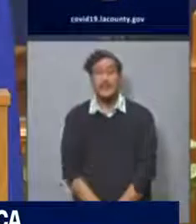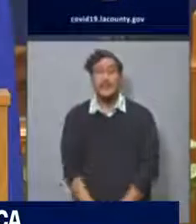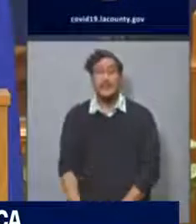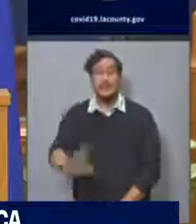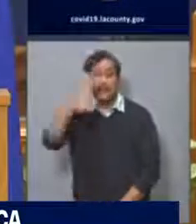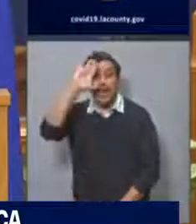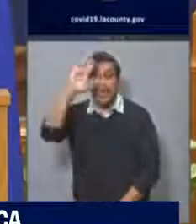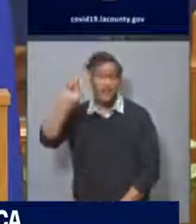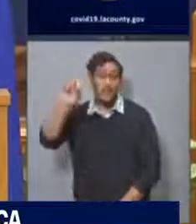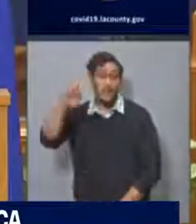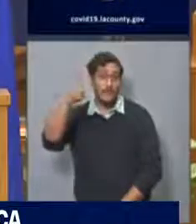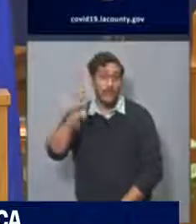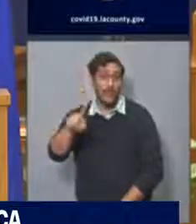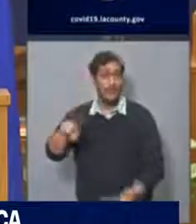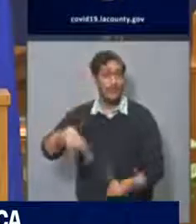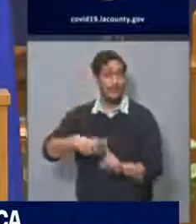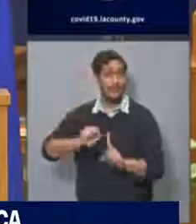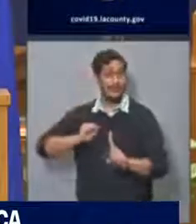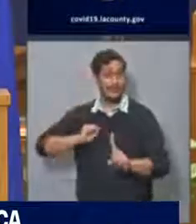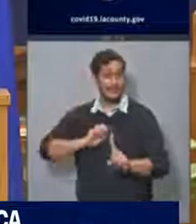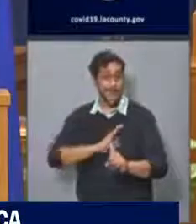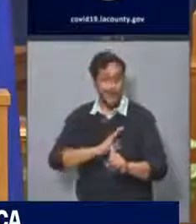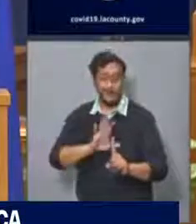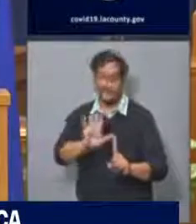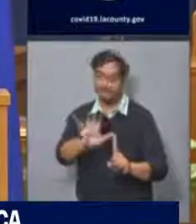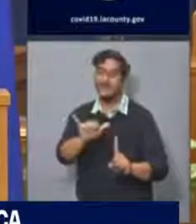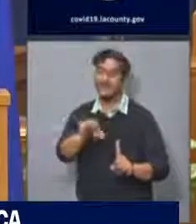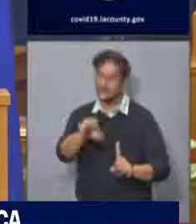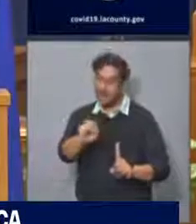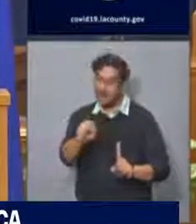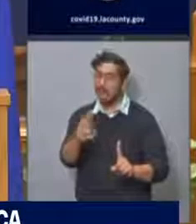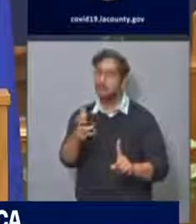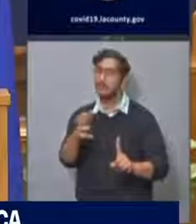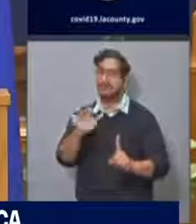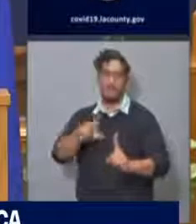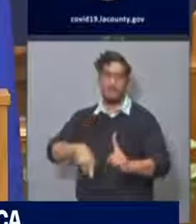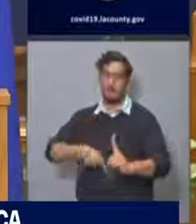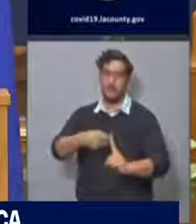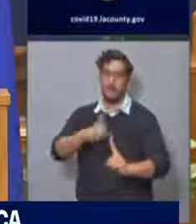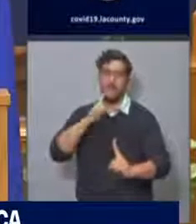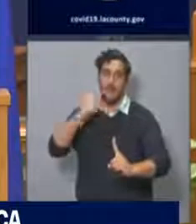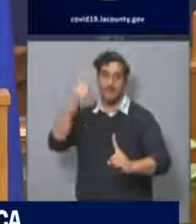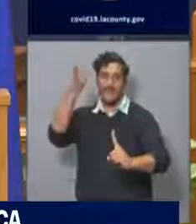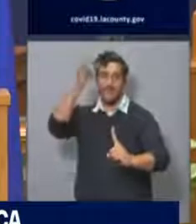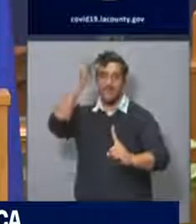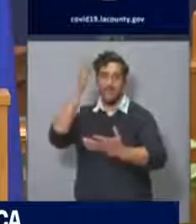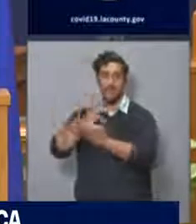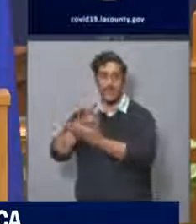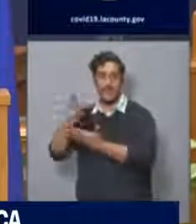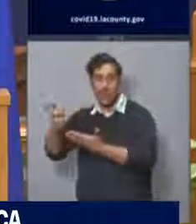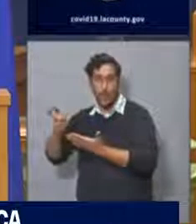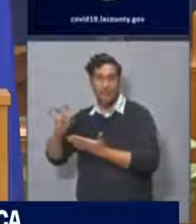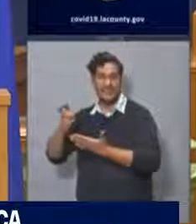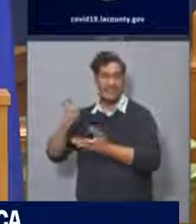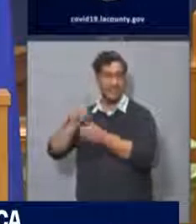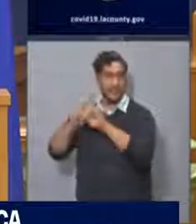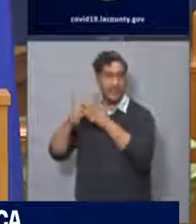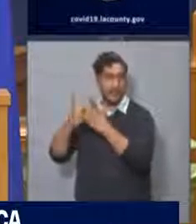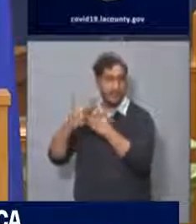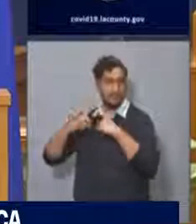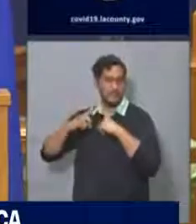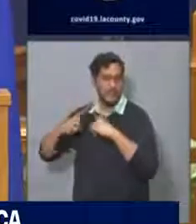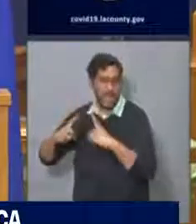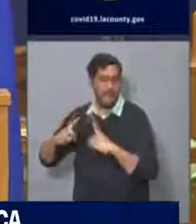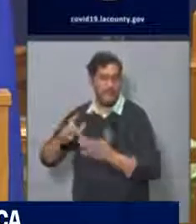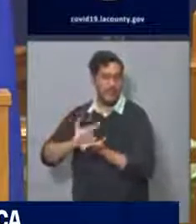Hi. So the first question with respect to staffing, so yes, you touched on this, the main state and federal resources, federal side, Department of Defense, Medical